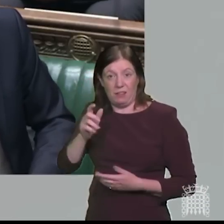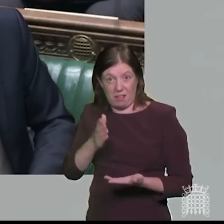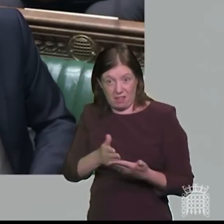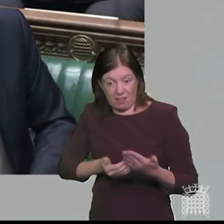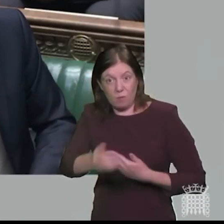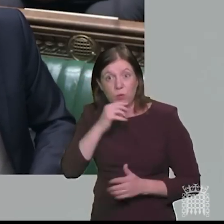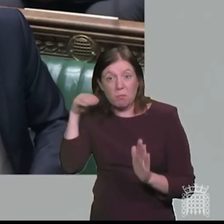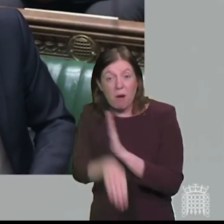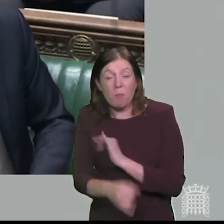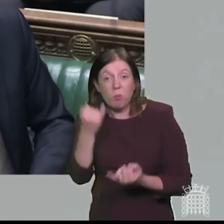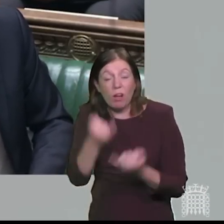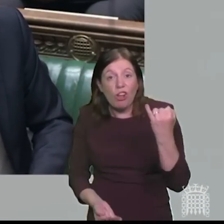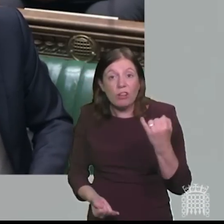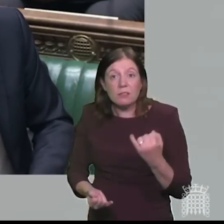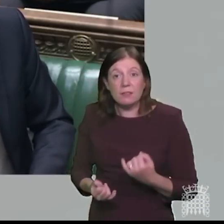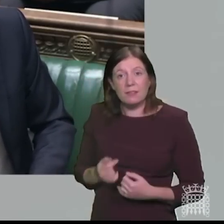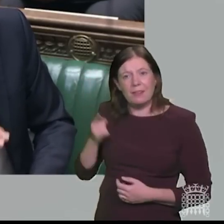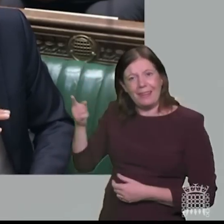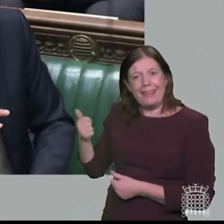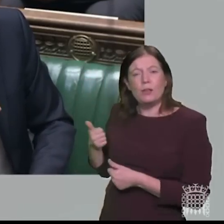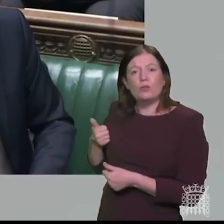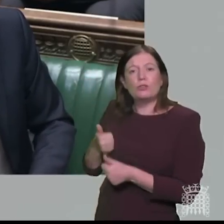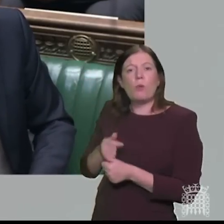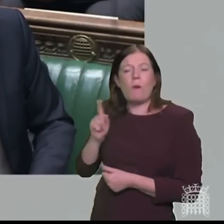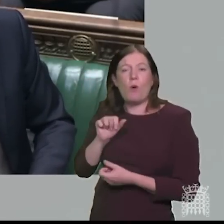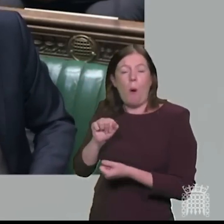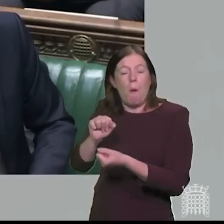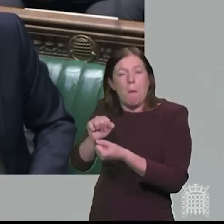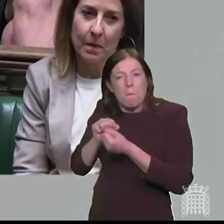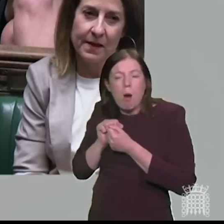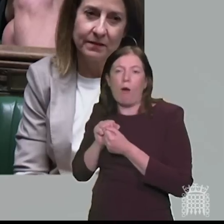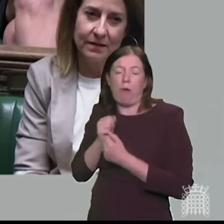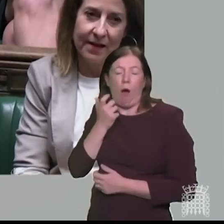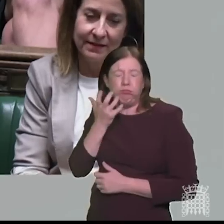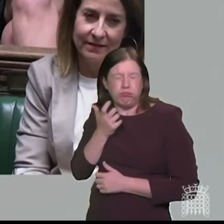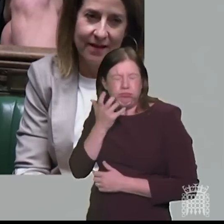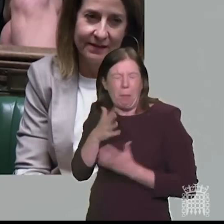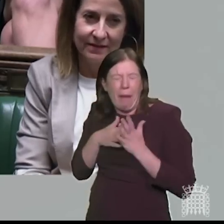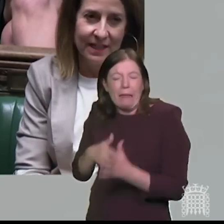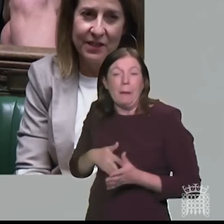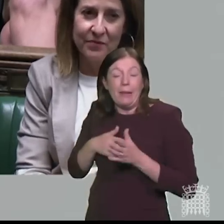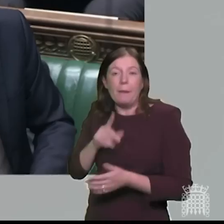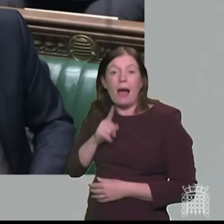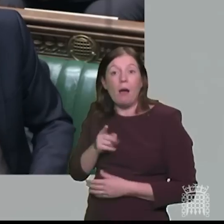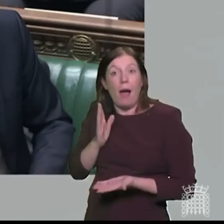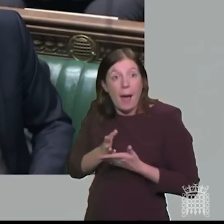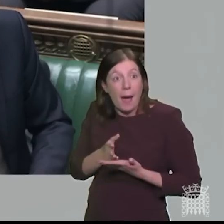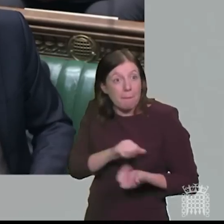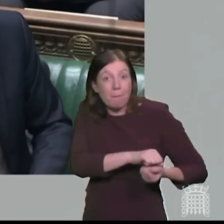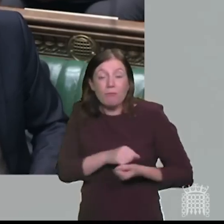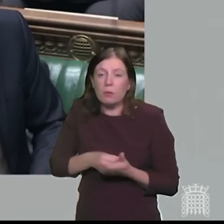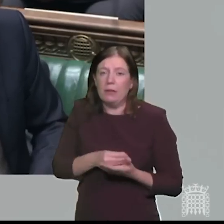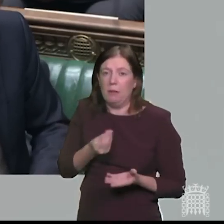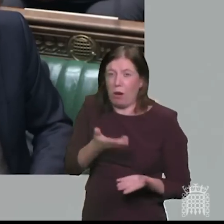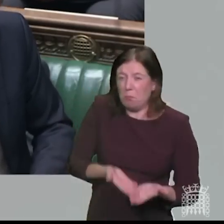as that. The honourable gentleman has sat there and supported plans to borrow tens of billions of pounds more. That would make inflation worse. The honourable gentleman has